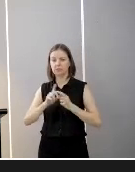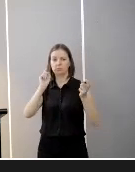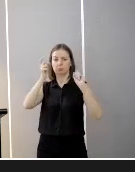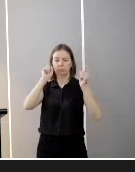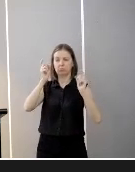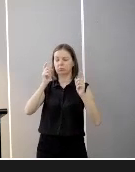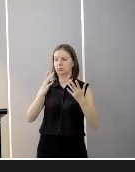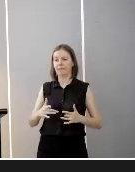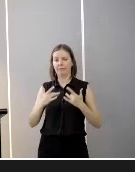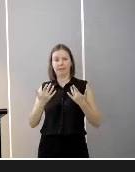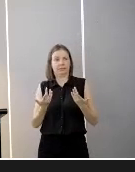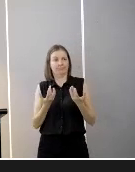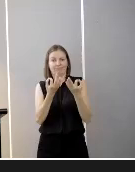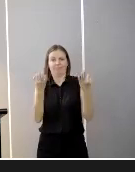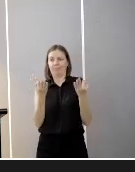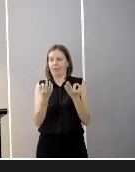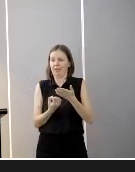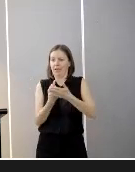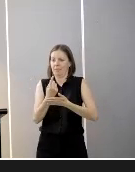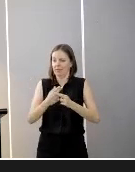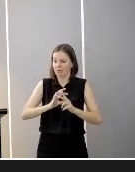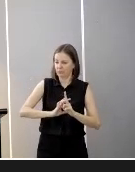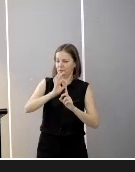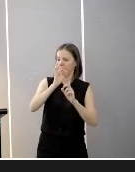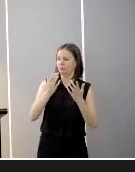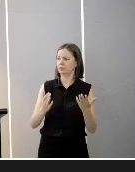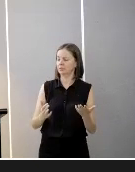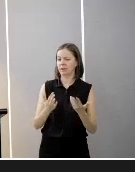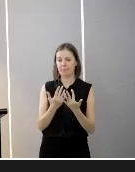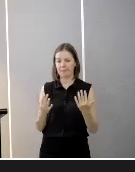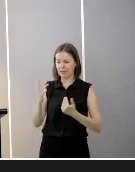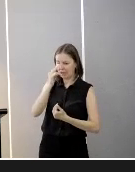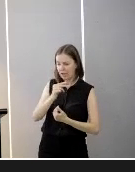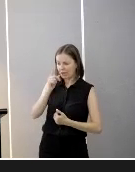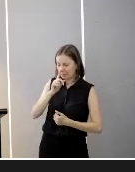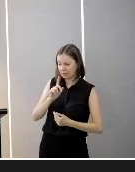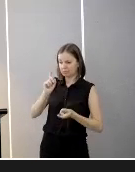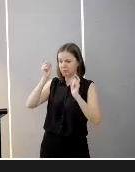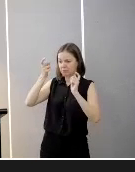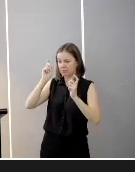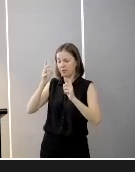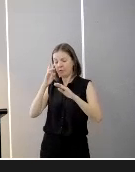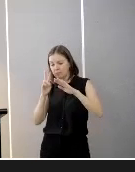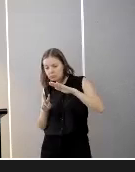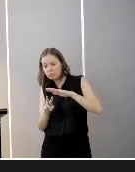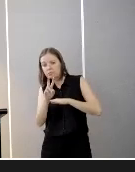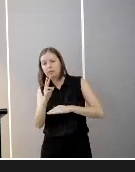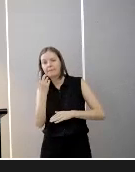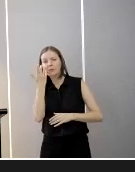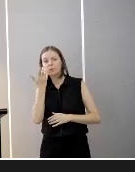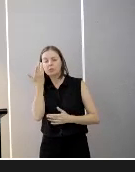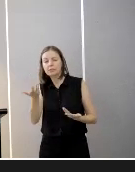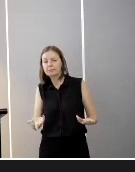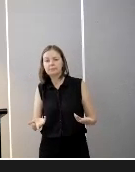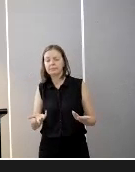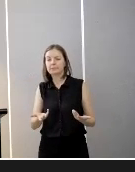really ineffective global responses to a lot of these problems. So a lot of young people are really concerned about their long-term futures, and